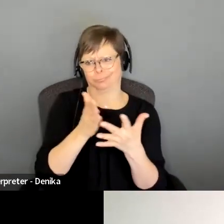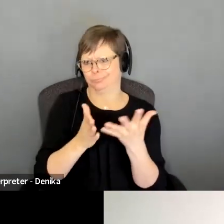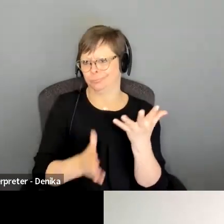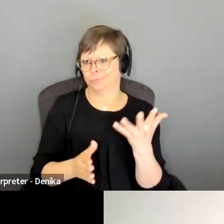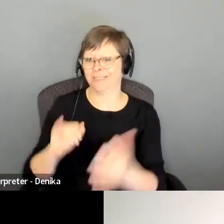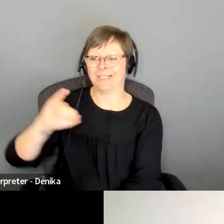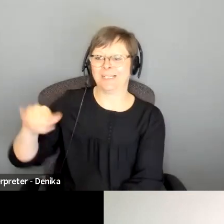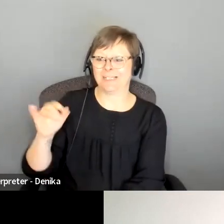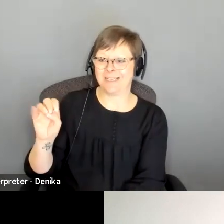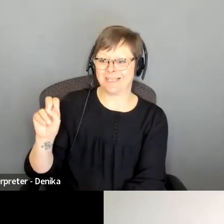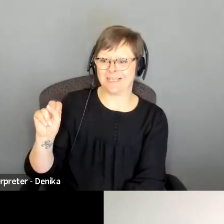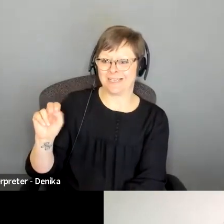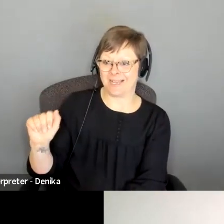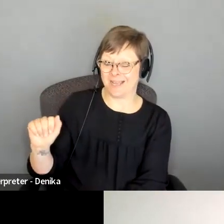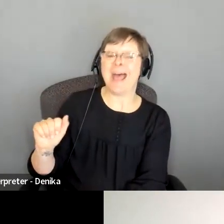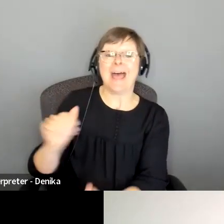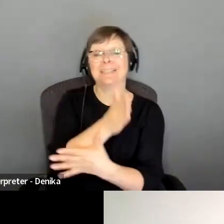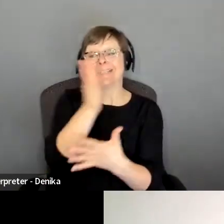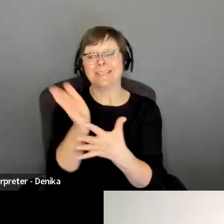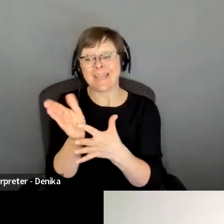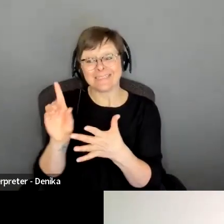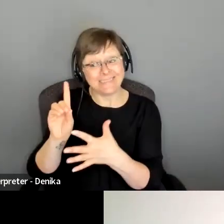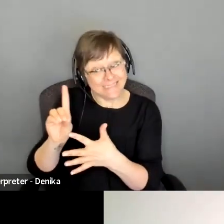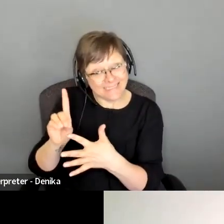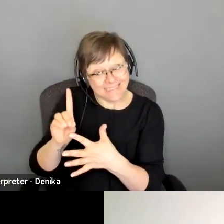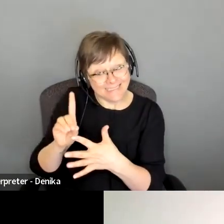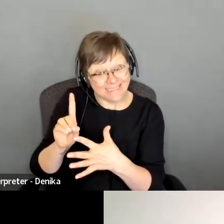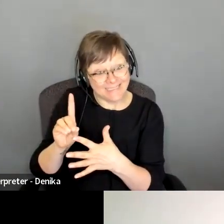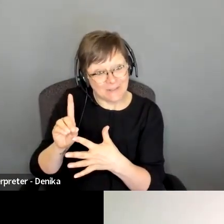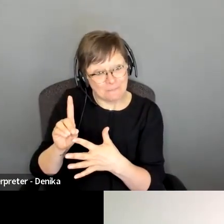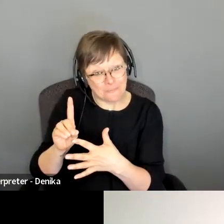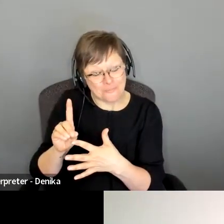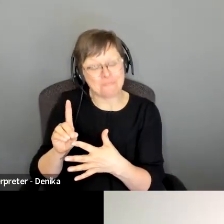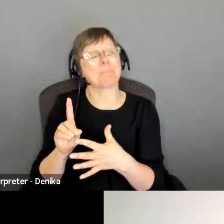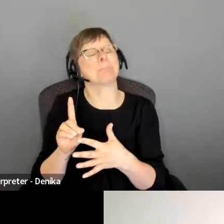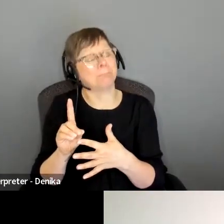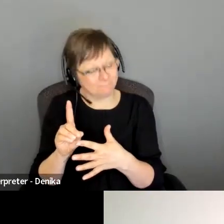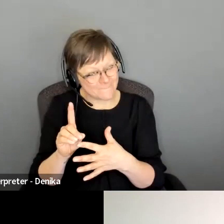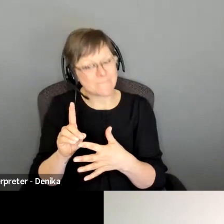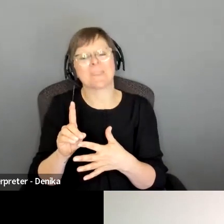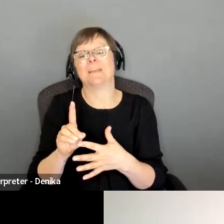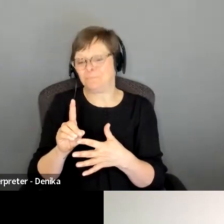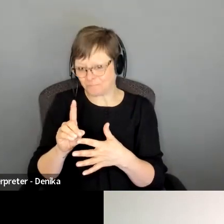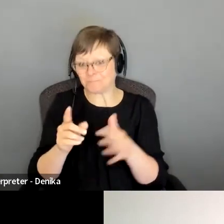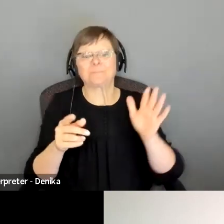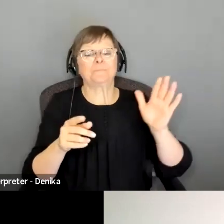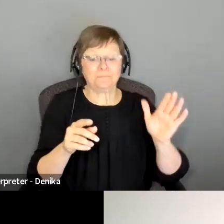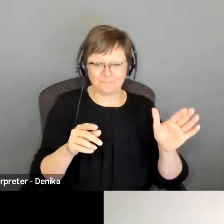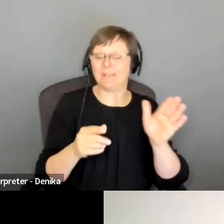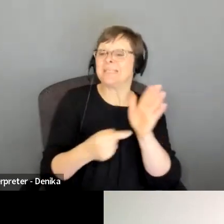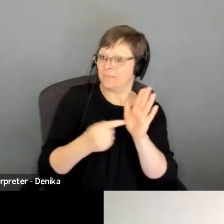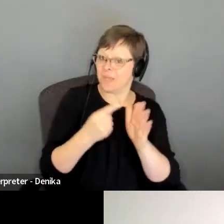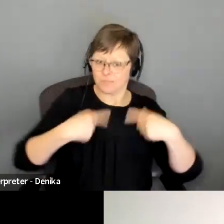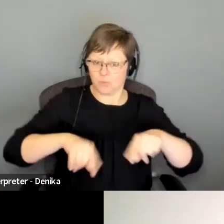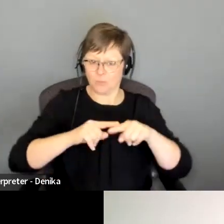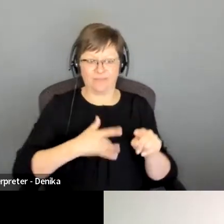going to talk about the next D. Exactly. Yes? Yeah. Sometimes that's where we think bystander intervention starts and stops, right? We